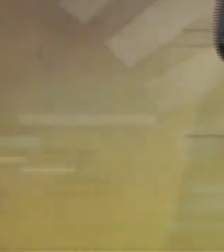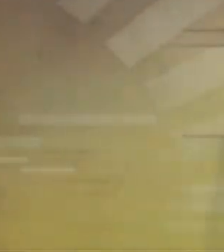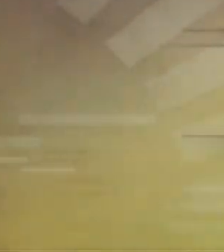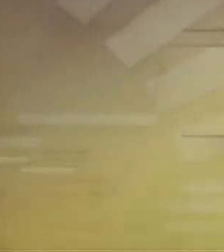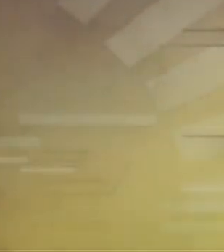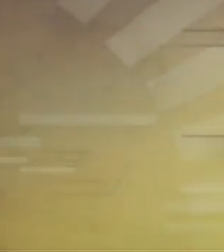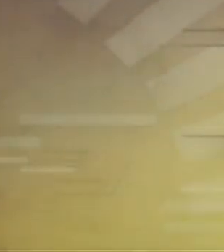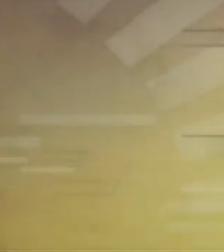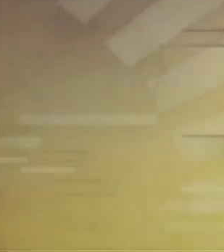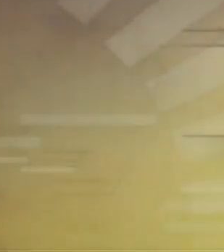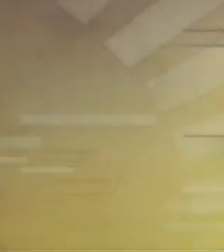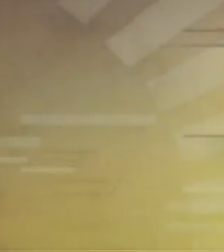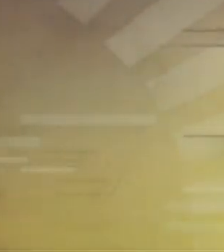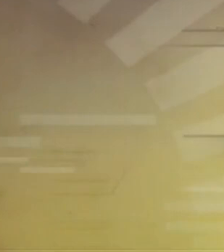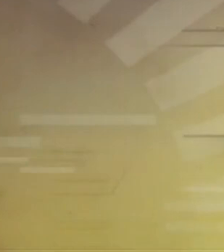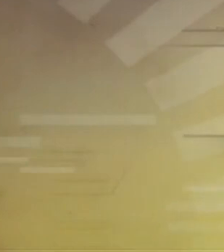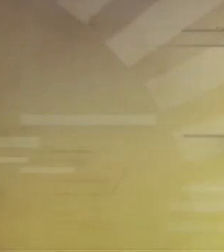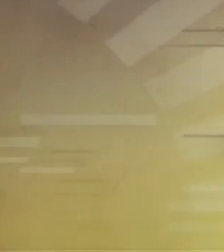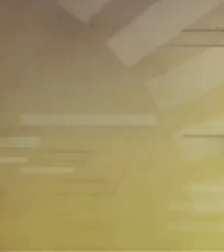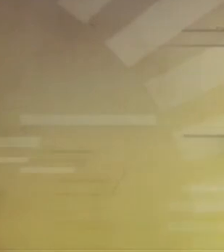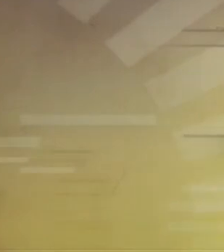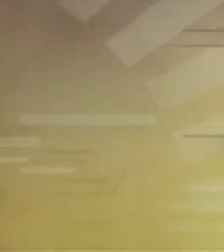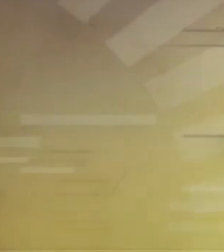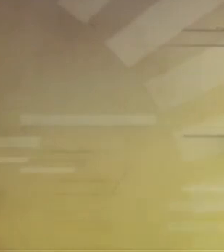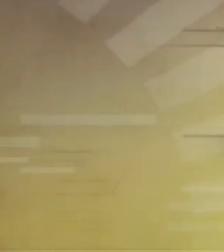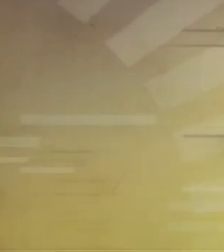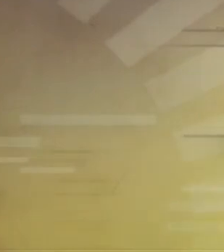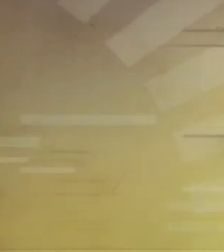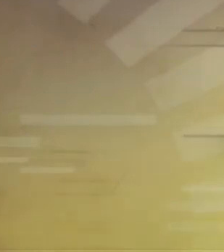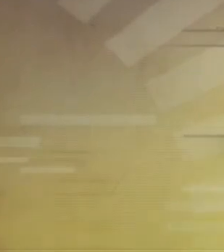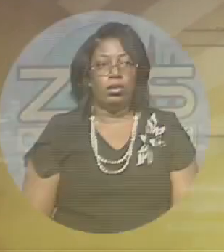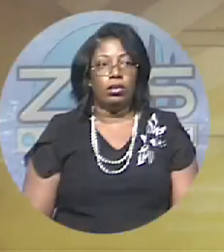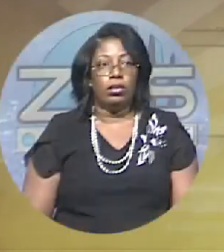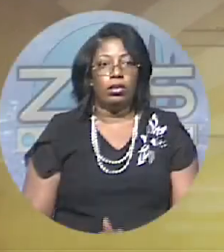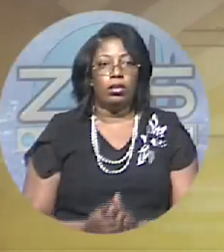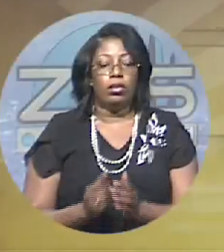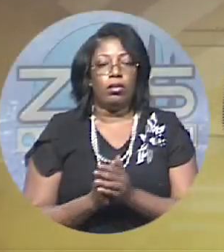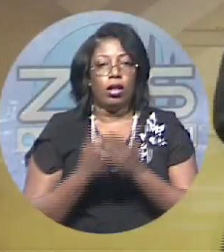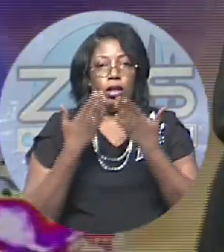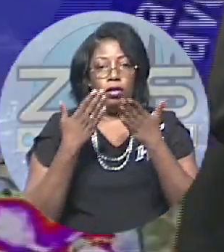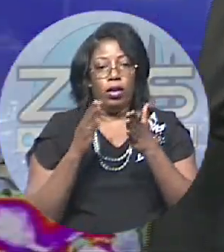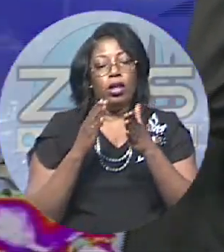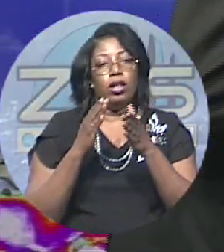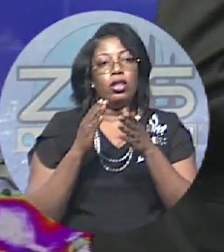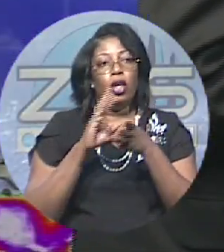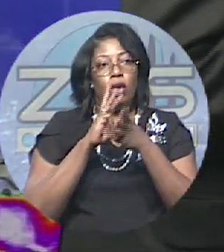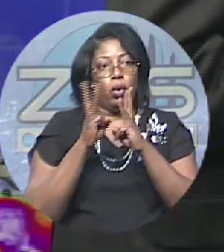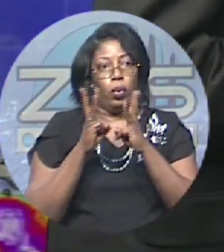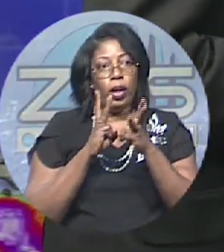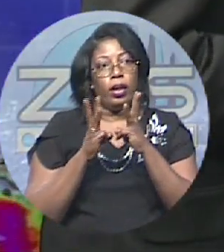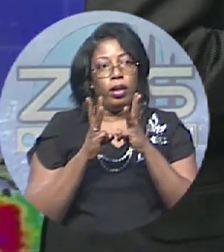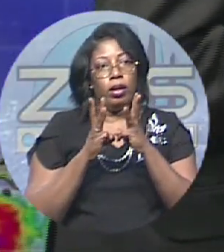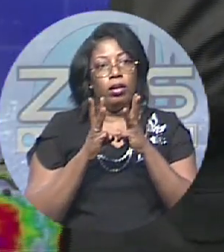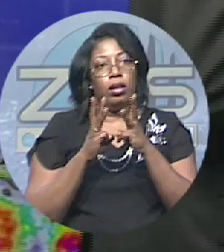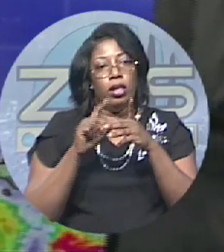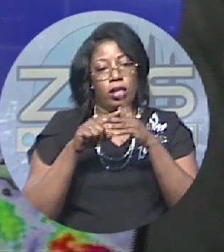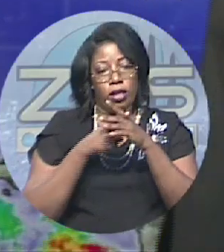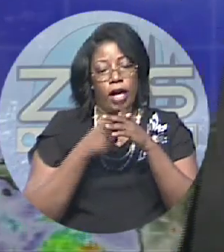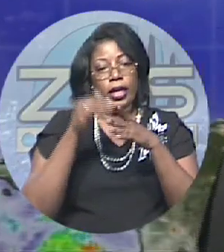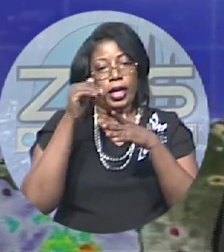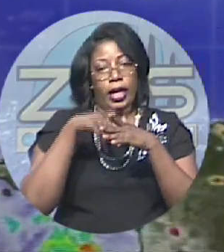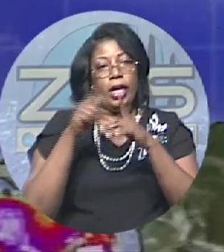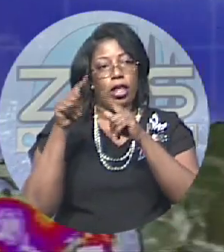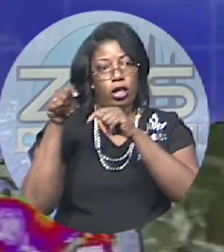that's going to do it for your travel forecast brought to you by Royal Star Assurance. It's time now for your complete weather forecast, and we'll get you started in